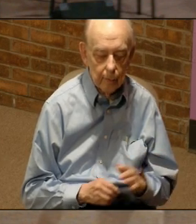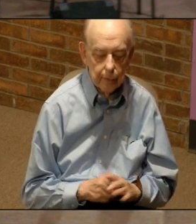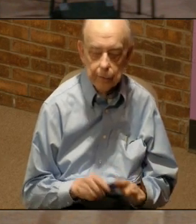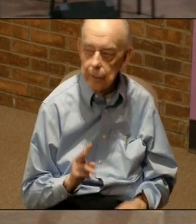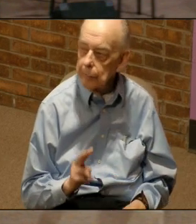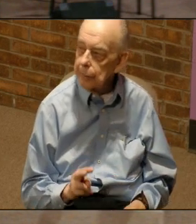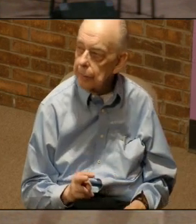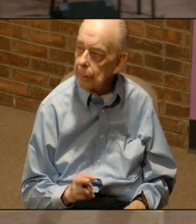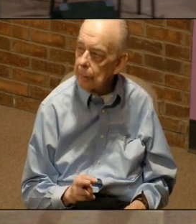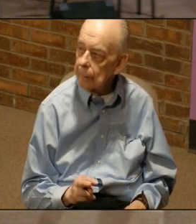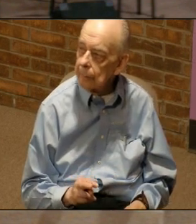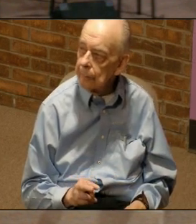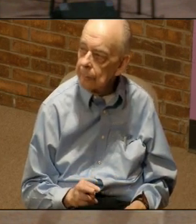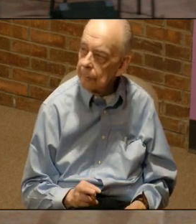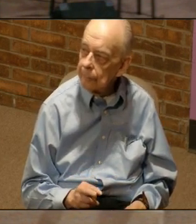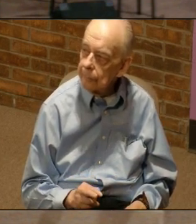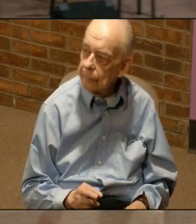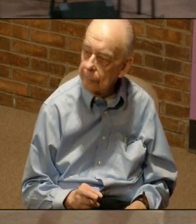2.